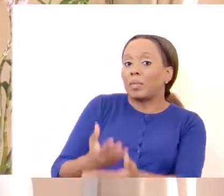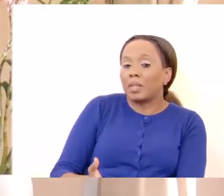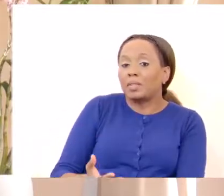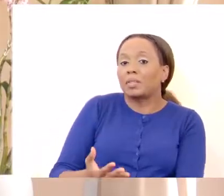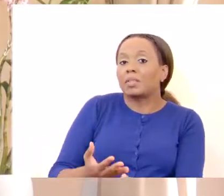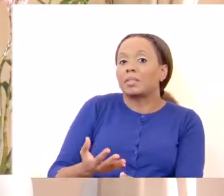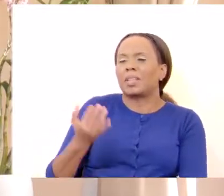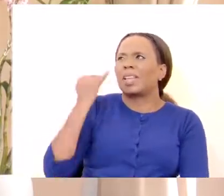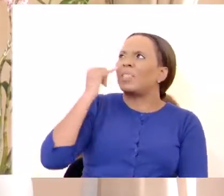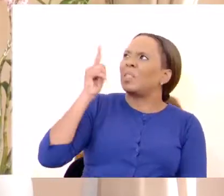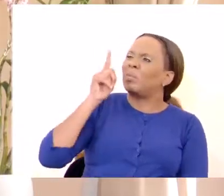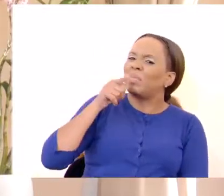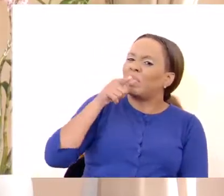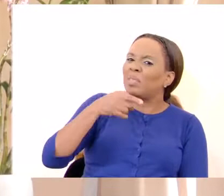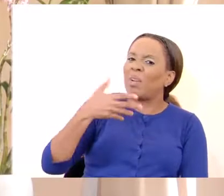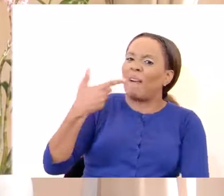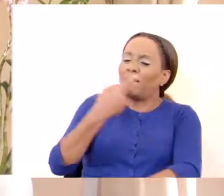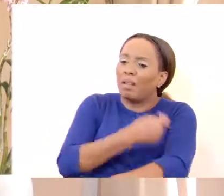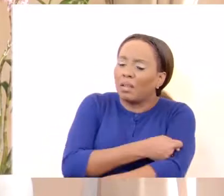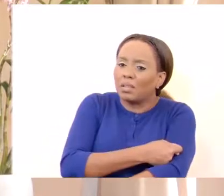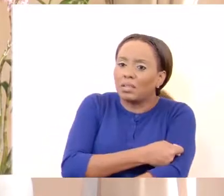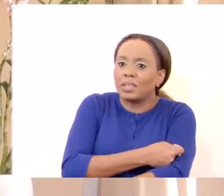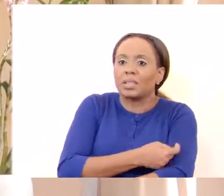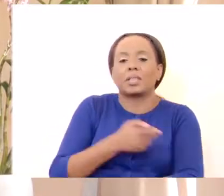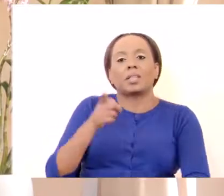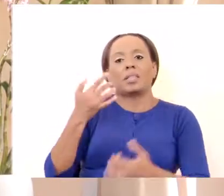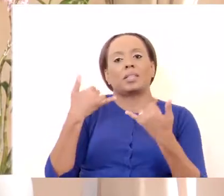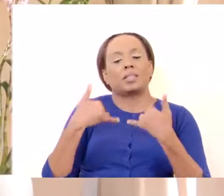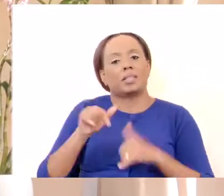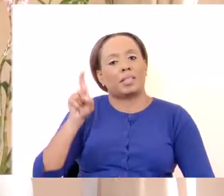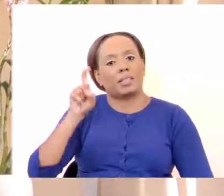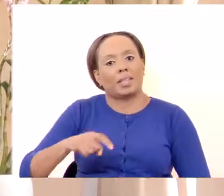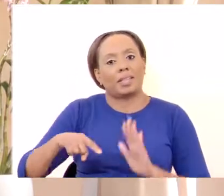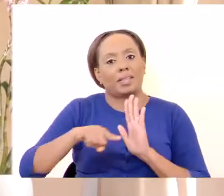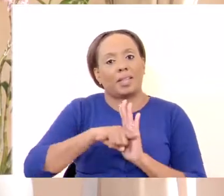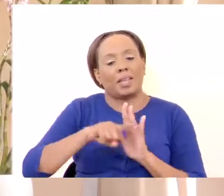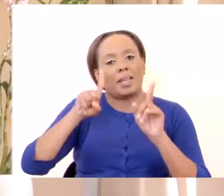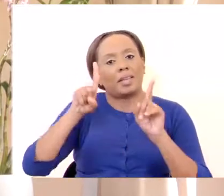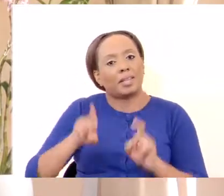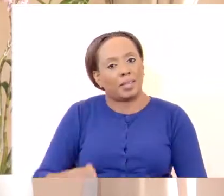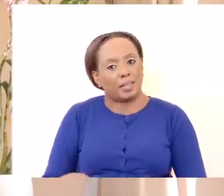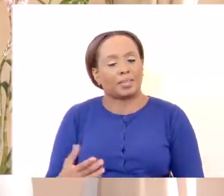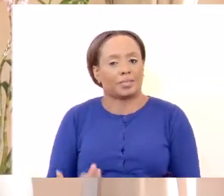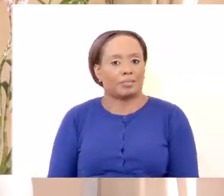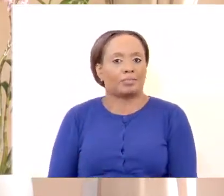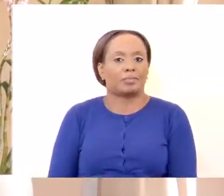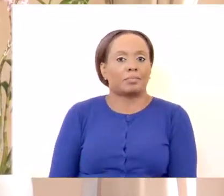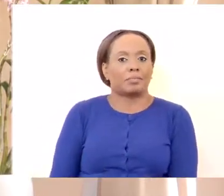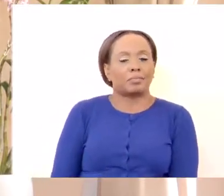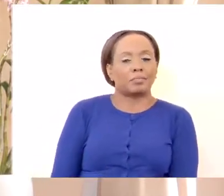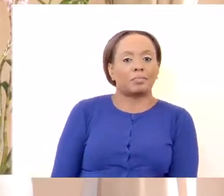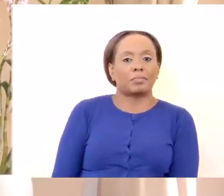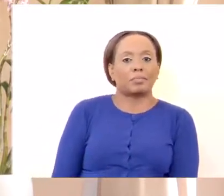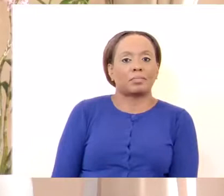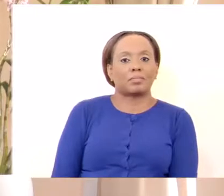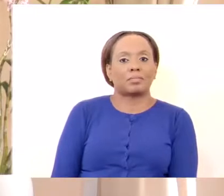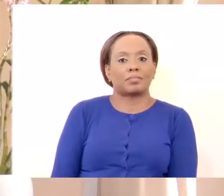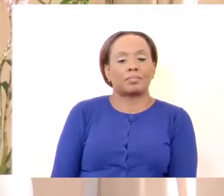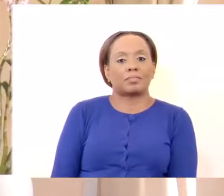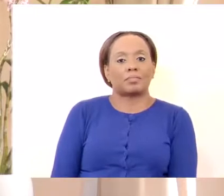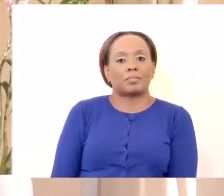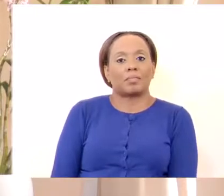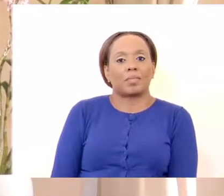the vaccines and the question that you're asking to be able to make those determinations. So we are sticking with